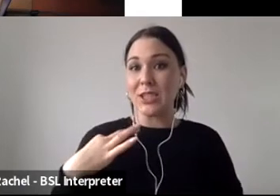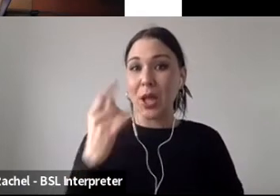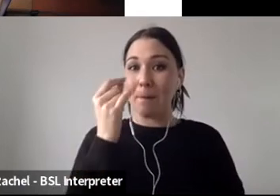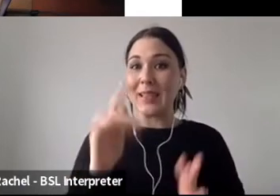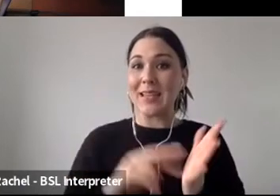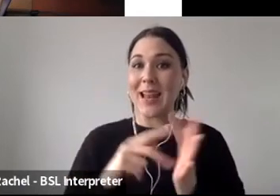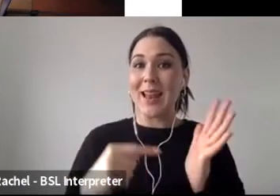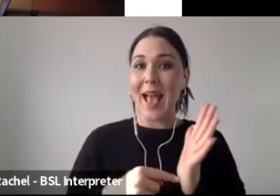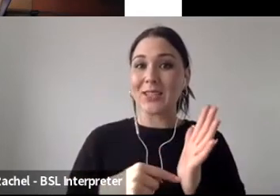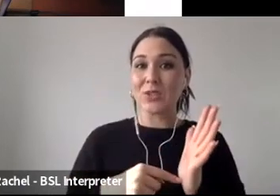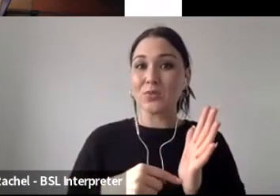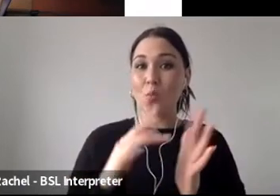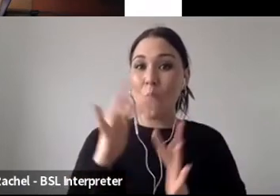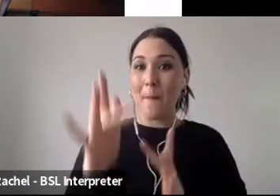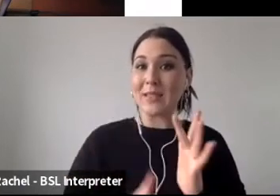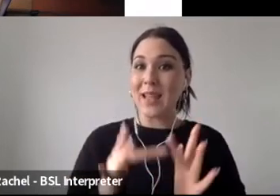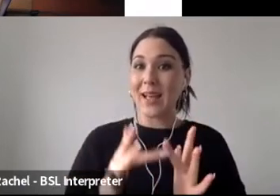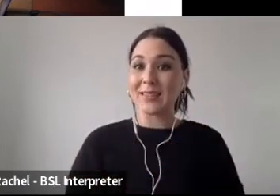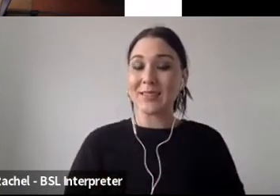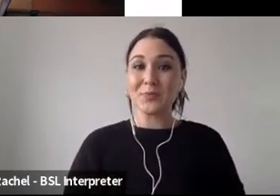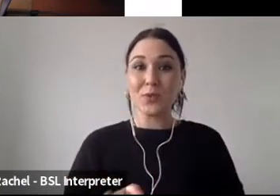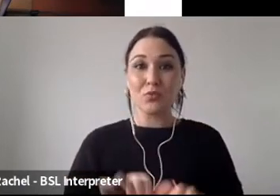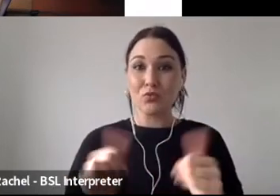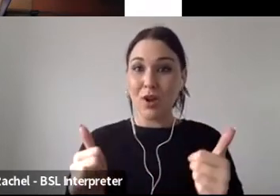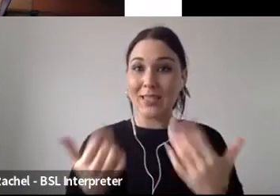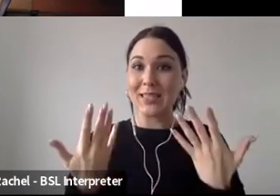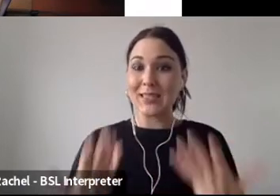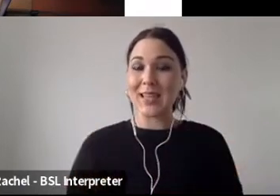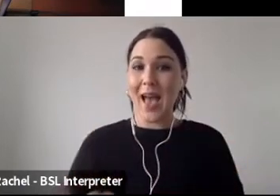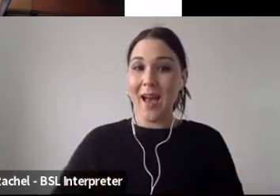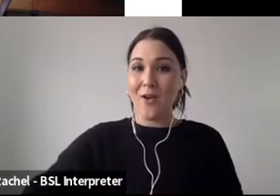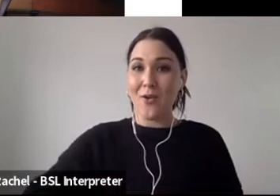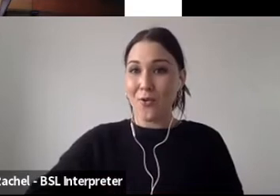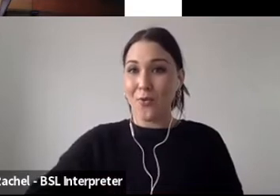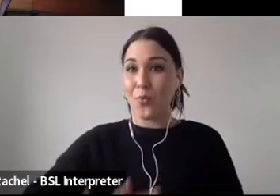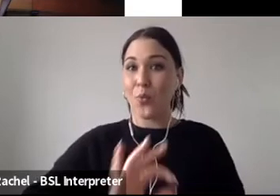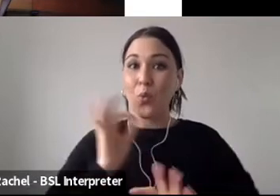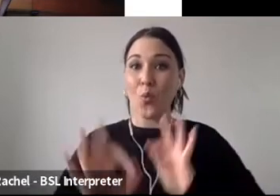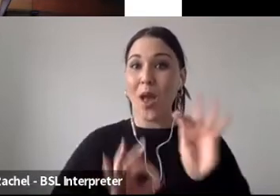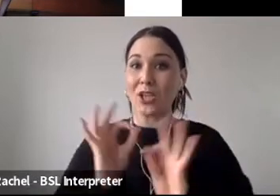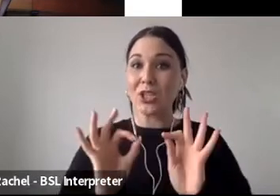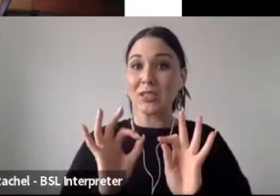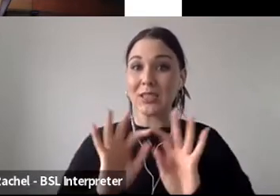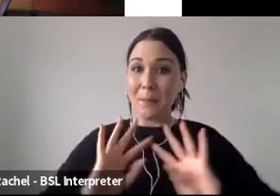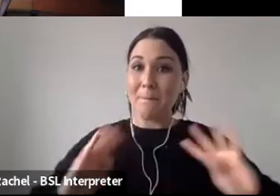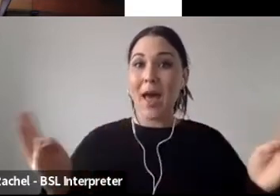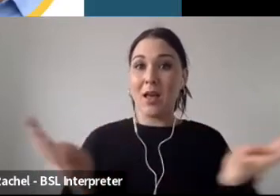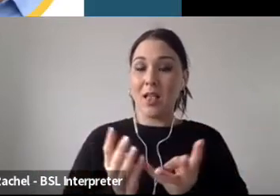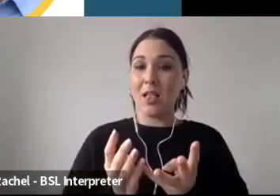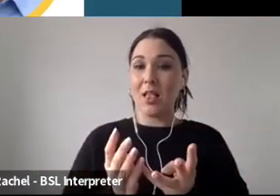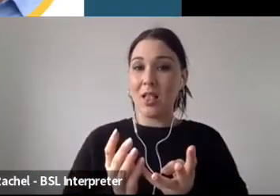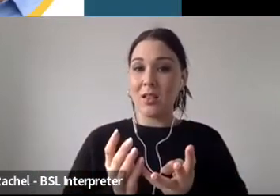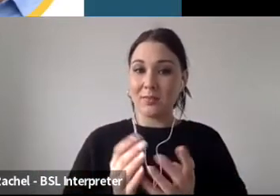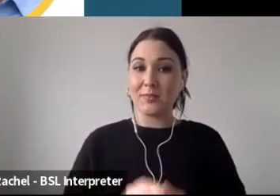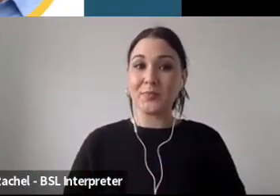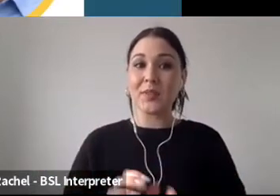website. Great. So now I have a few questions to address to all of our panel. And then